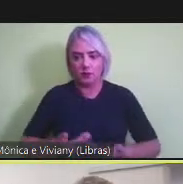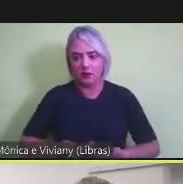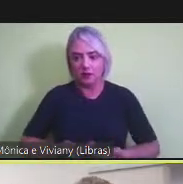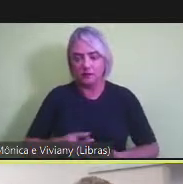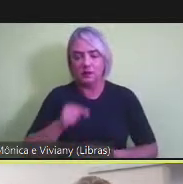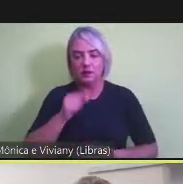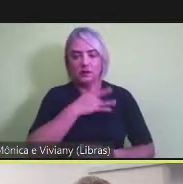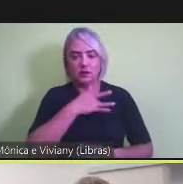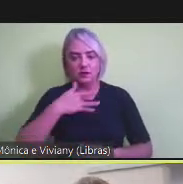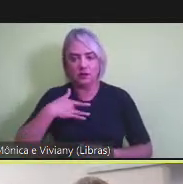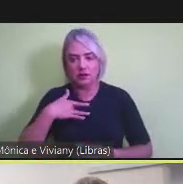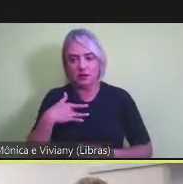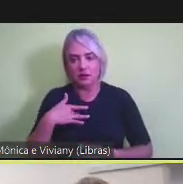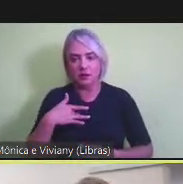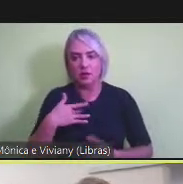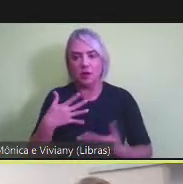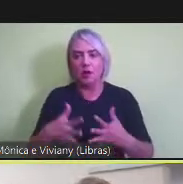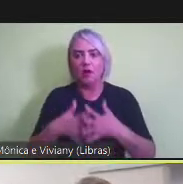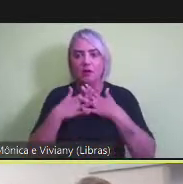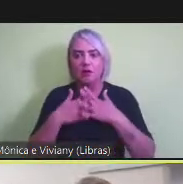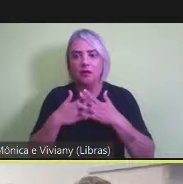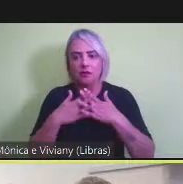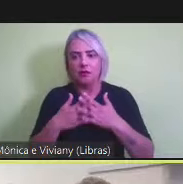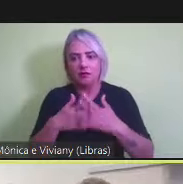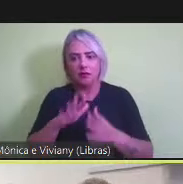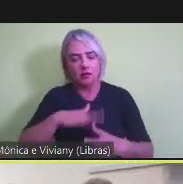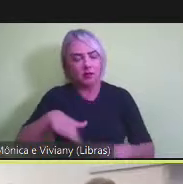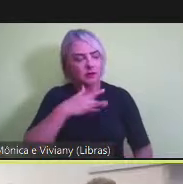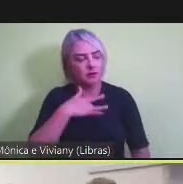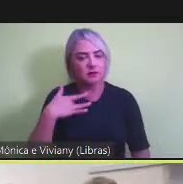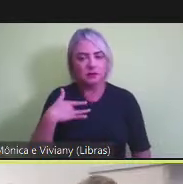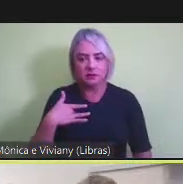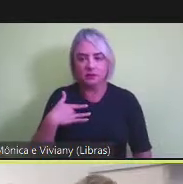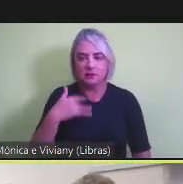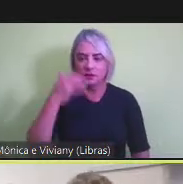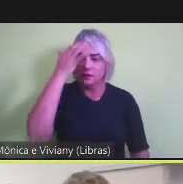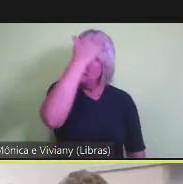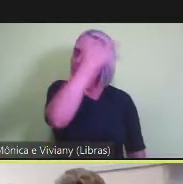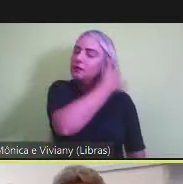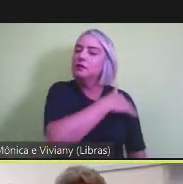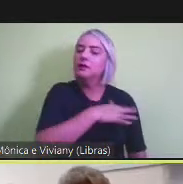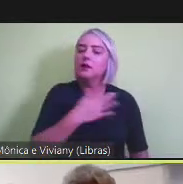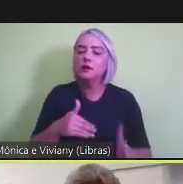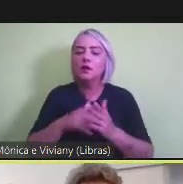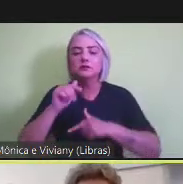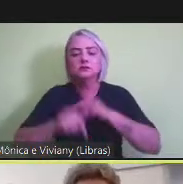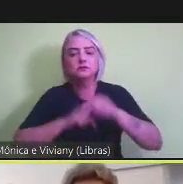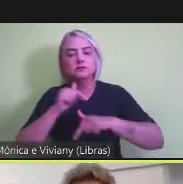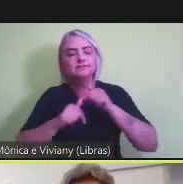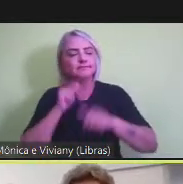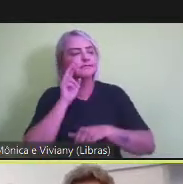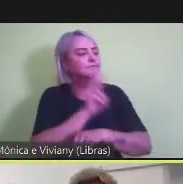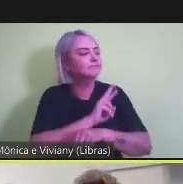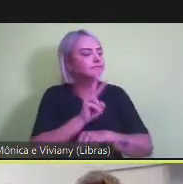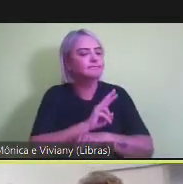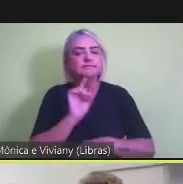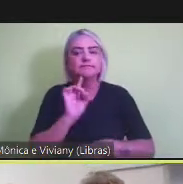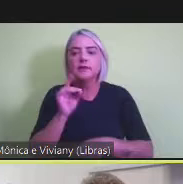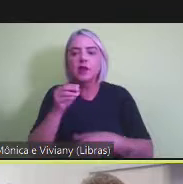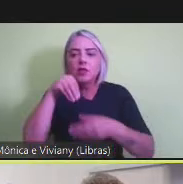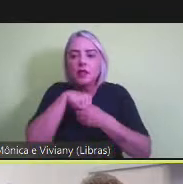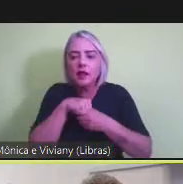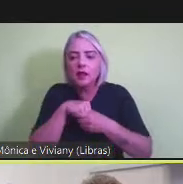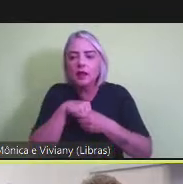healthcare services, with its great complexity in the healthcare field, which is growing, and all the vigilance work, not